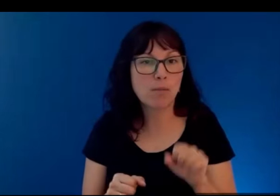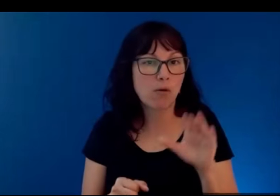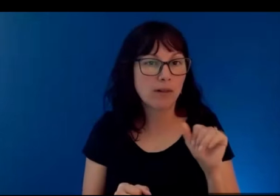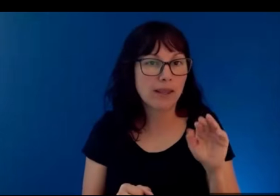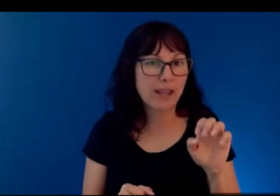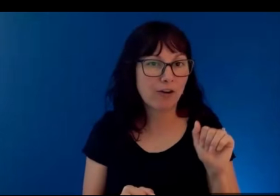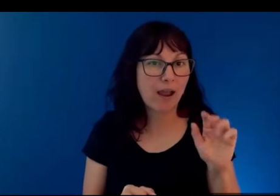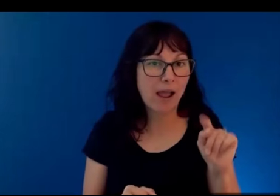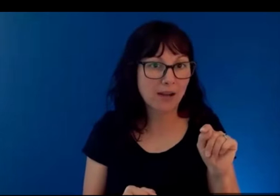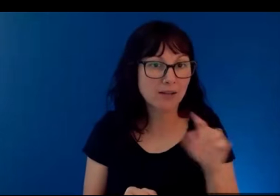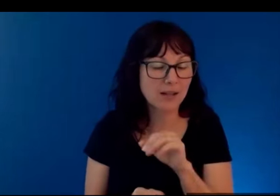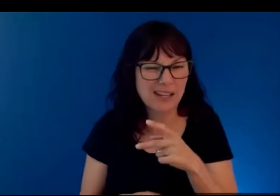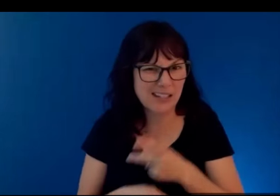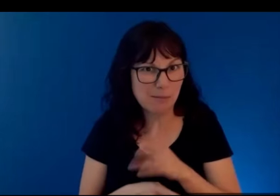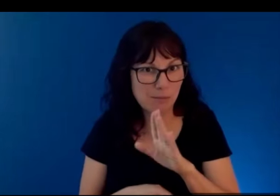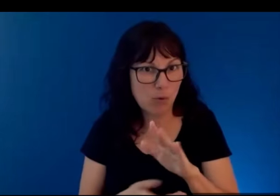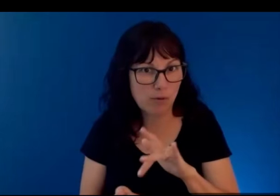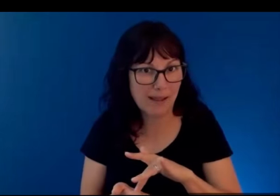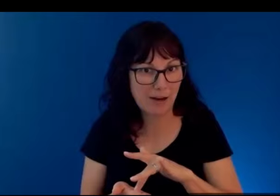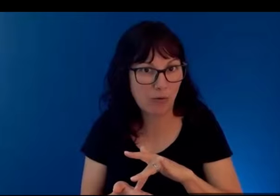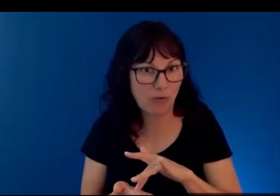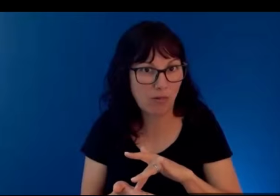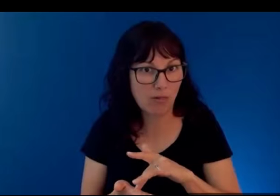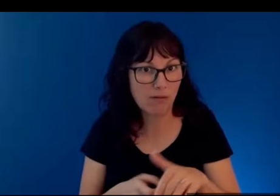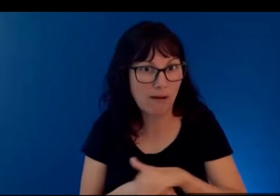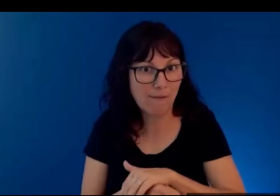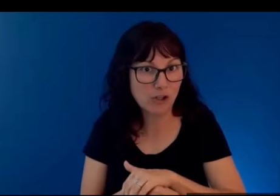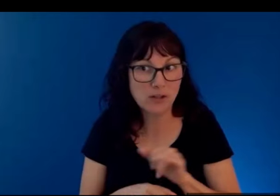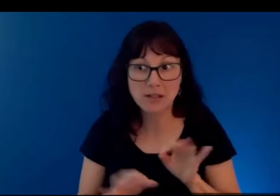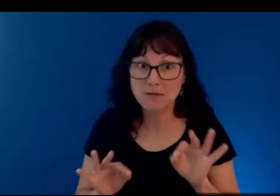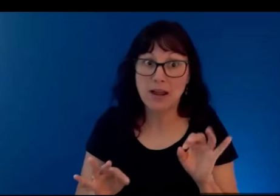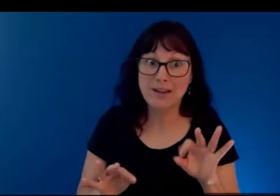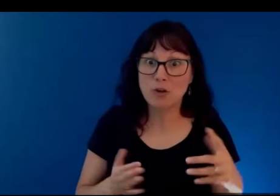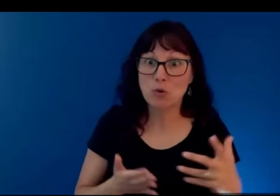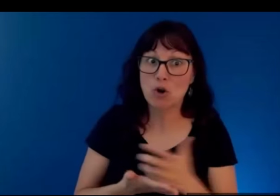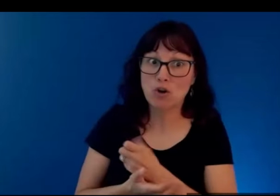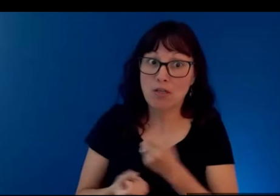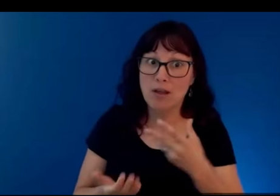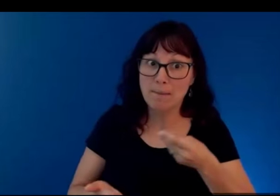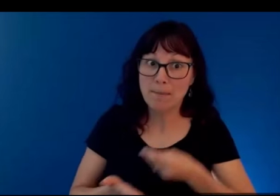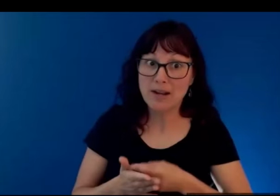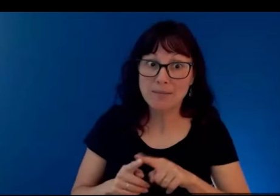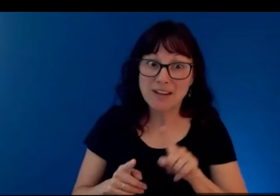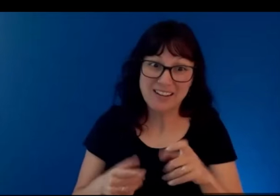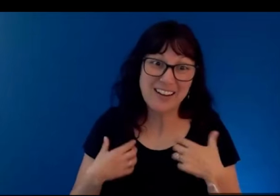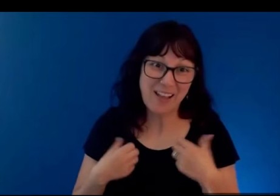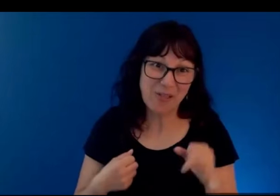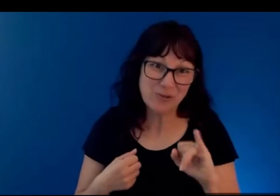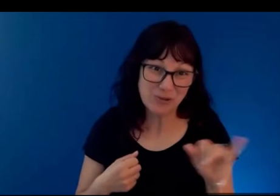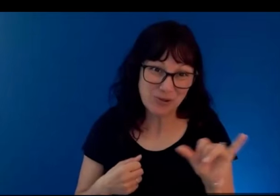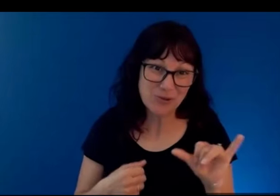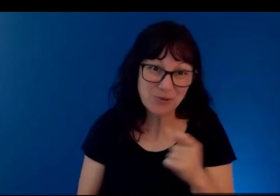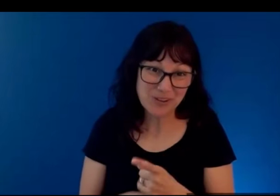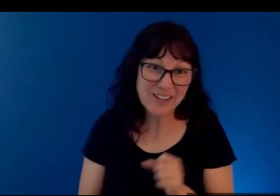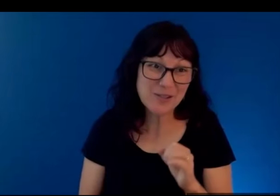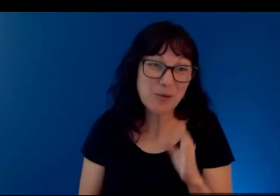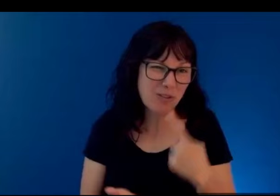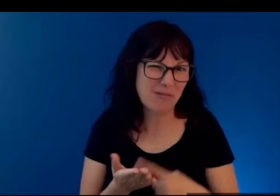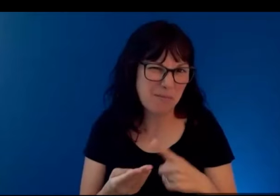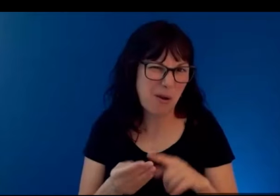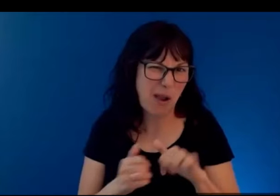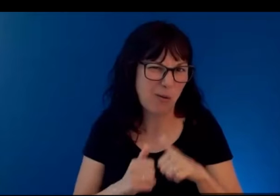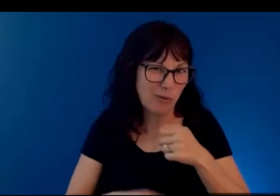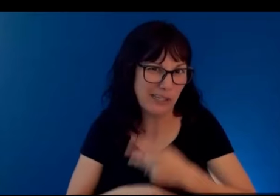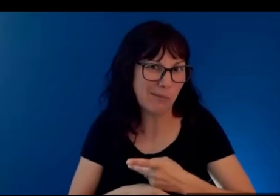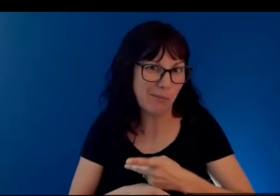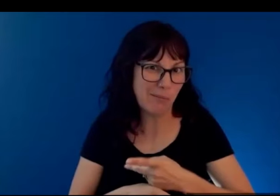to keep that medical coverage because it's fine, well, and good if you're going to make a lot of money, but you got to have health coverage too, right? So we'll talk about how to